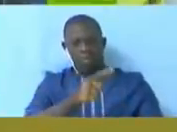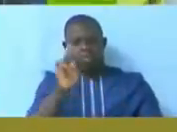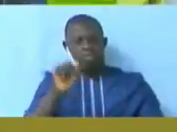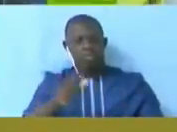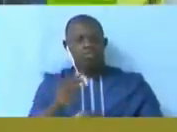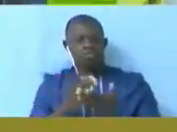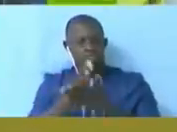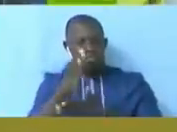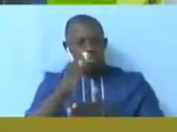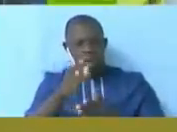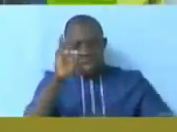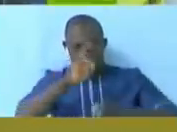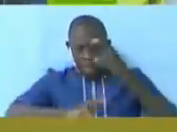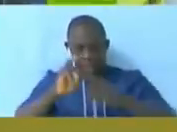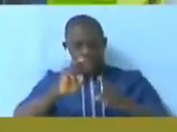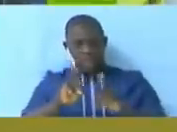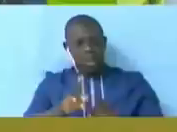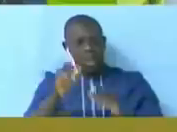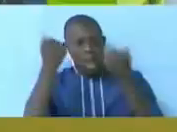the experience of coups